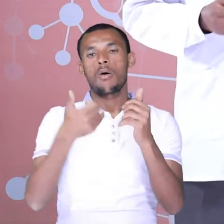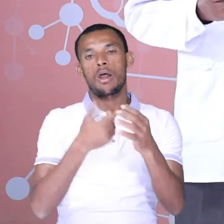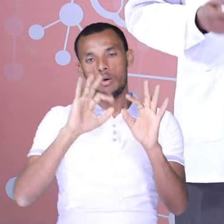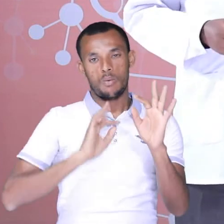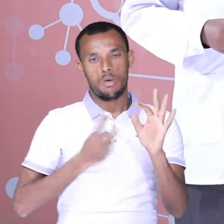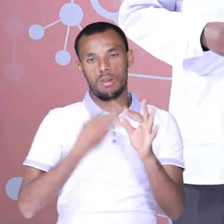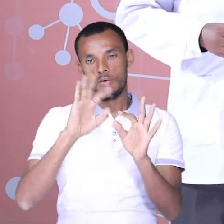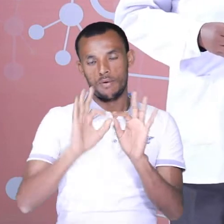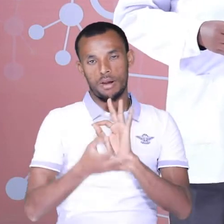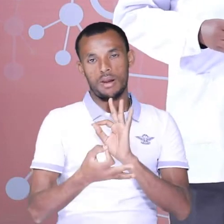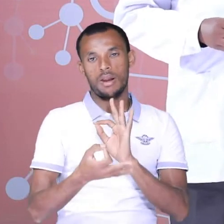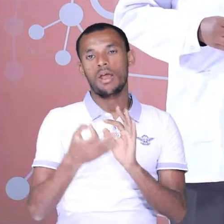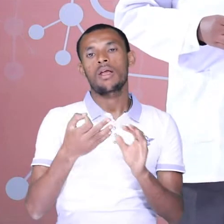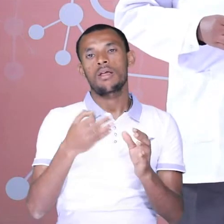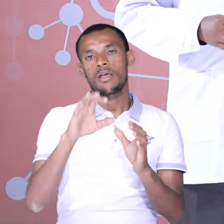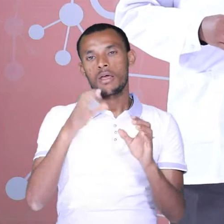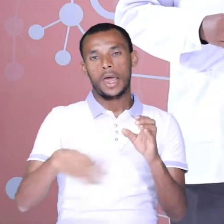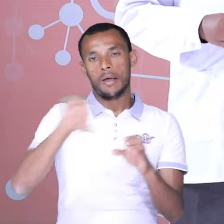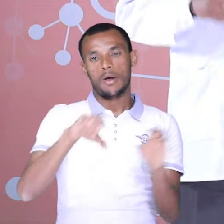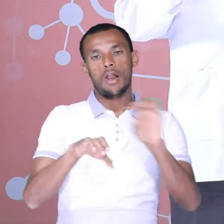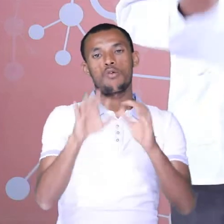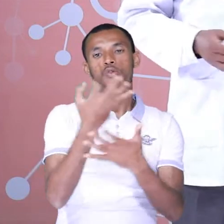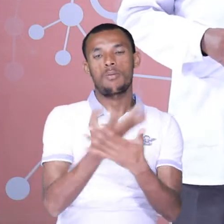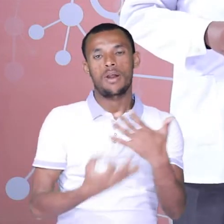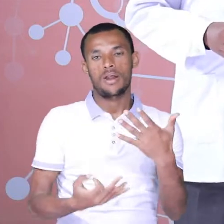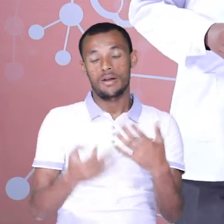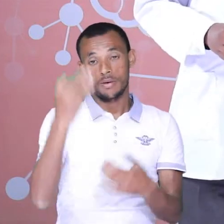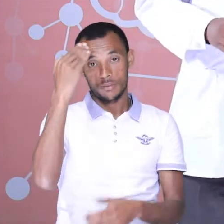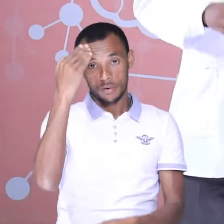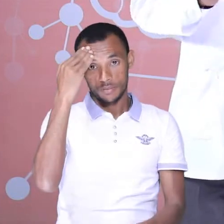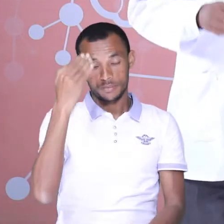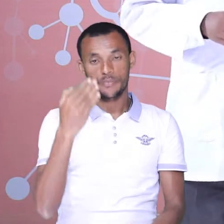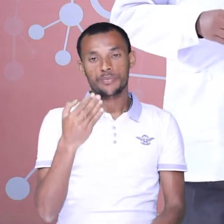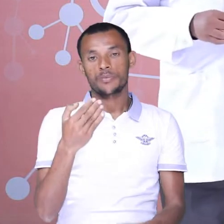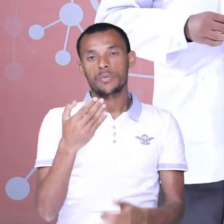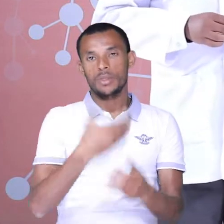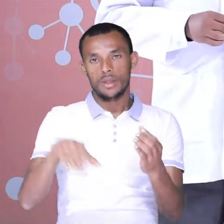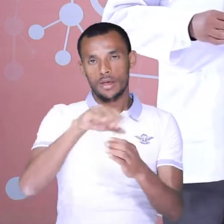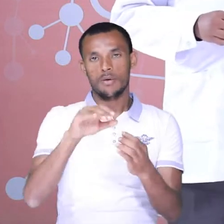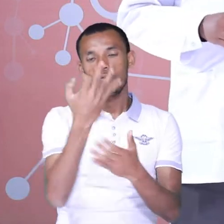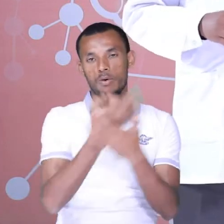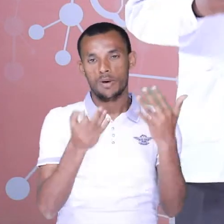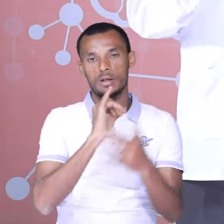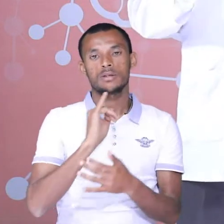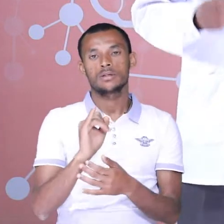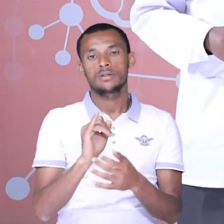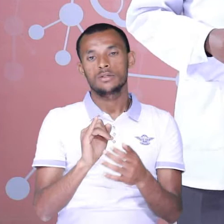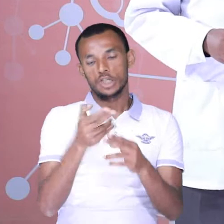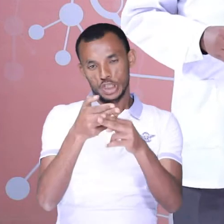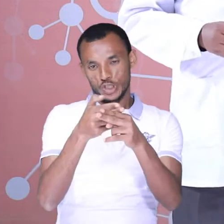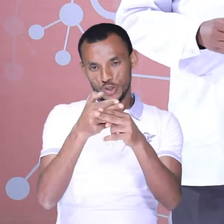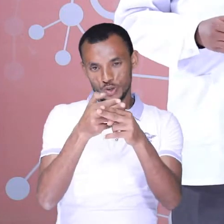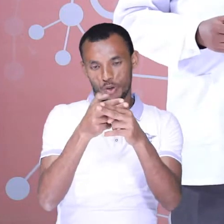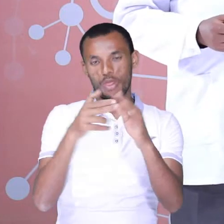define chemical formula? As you remember, a chemical formula is a